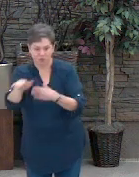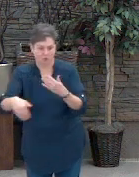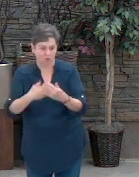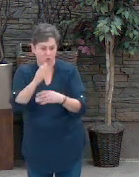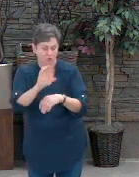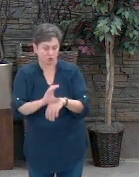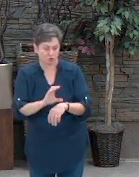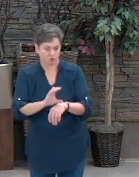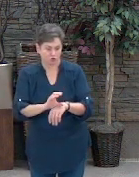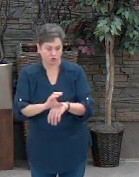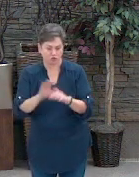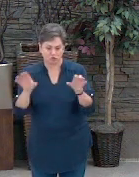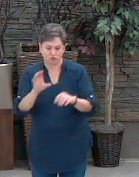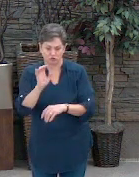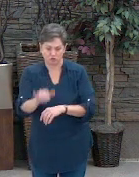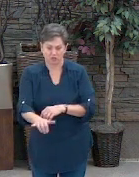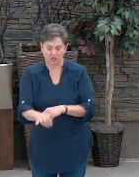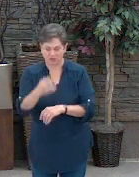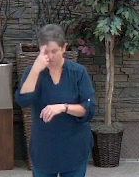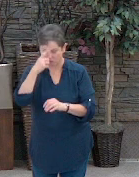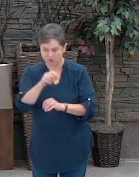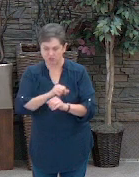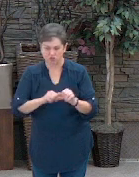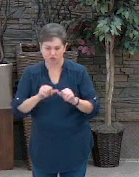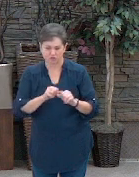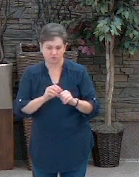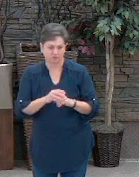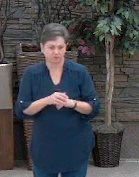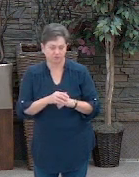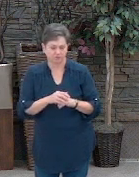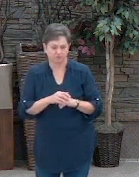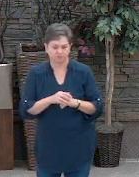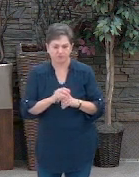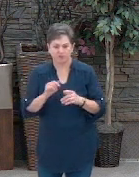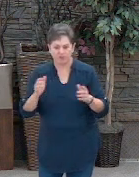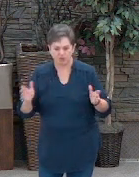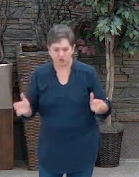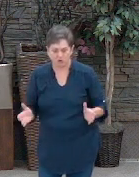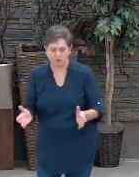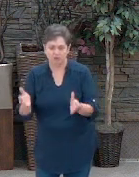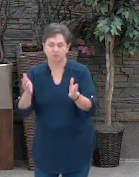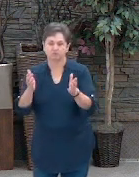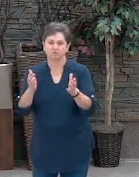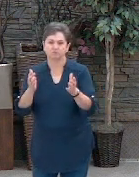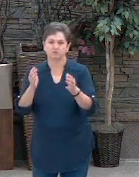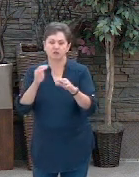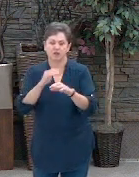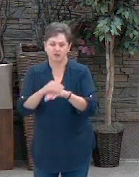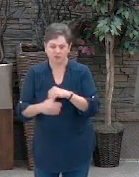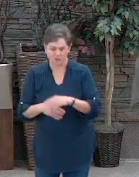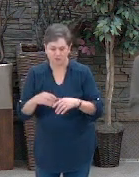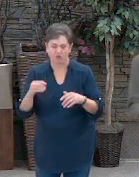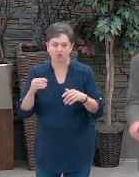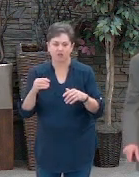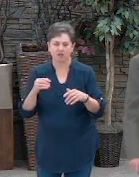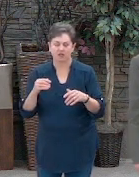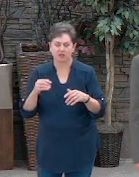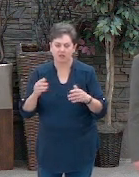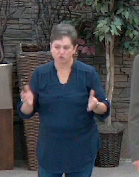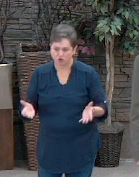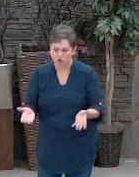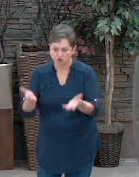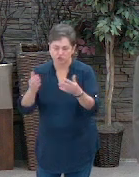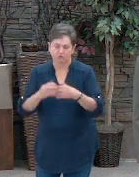church to do that towards one another. That encouraging and that comforting and that